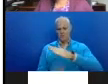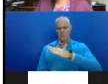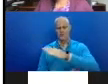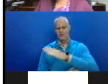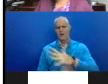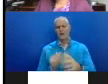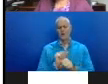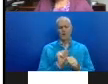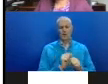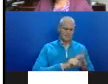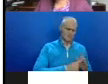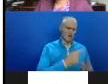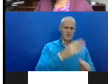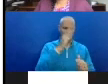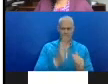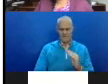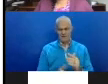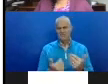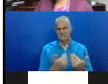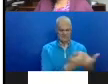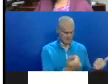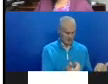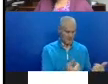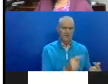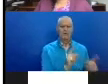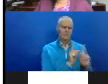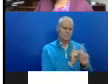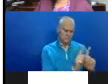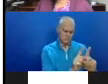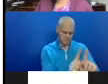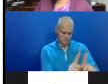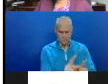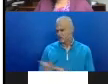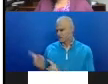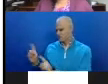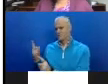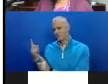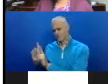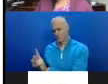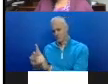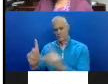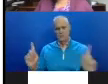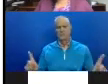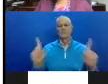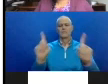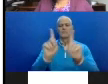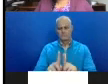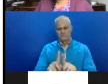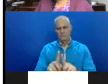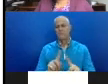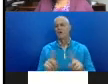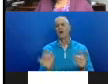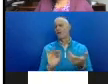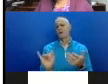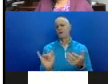from beginning to end separately. We would work with the people separately and then together. But you could also be in a community